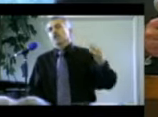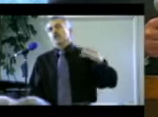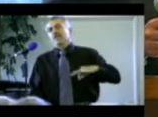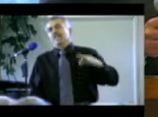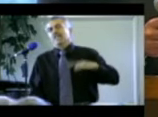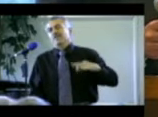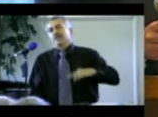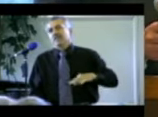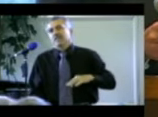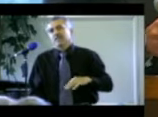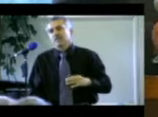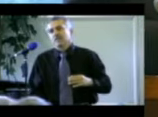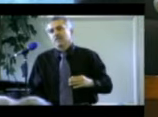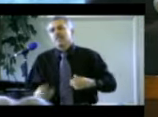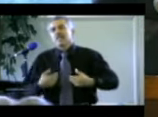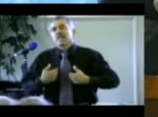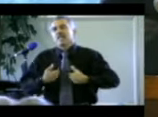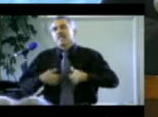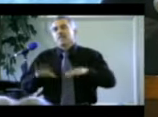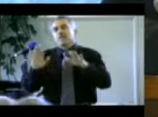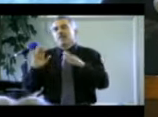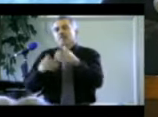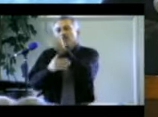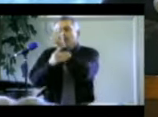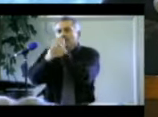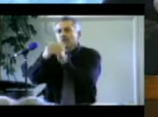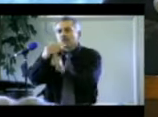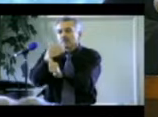advantage. Rather, He made Himself nothing